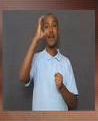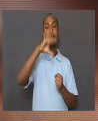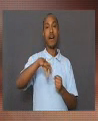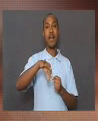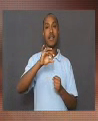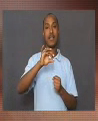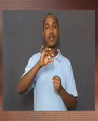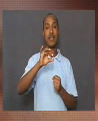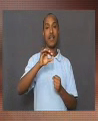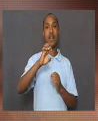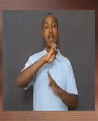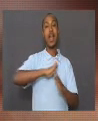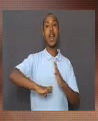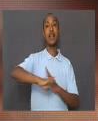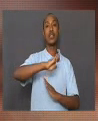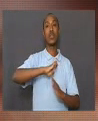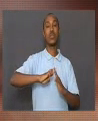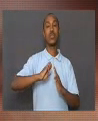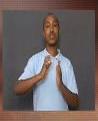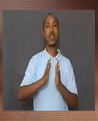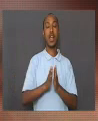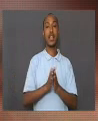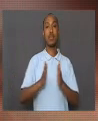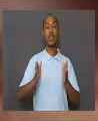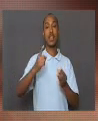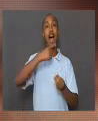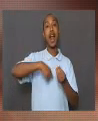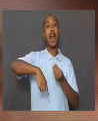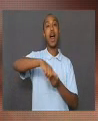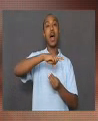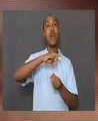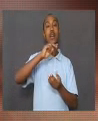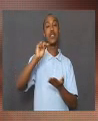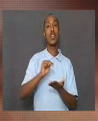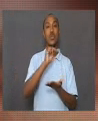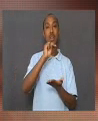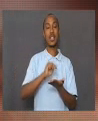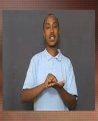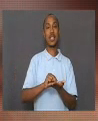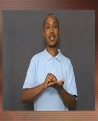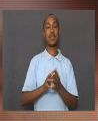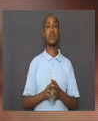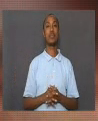electrons in the empty spaces around the nucleus.